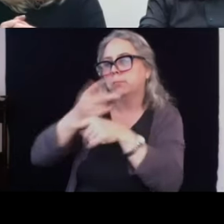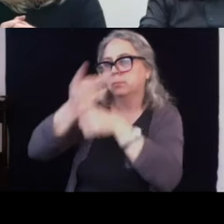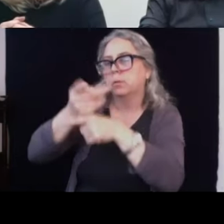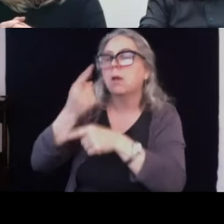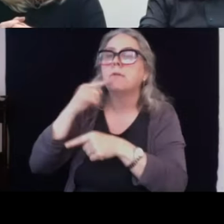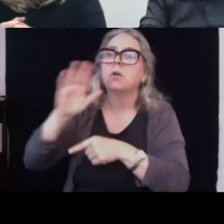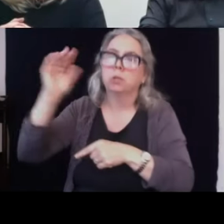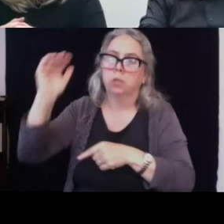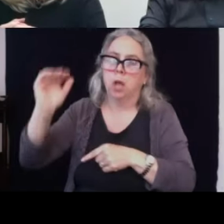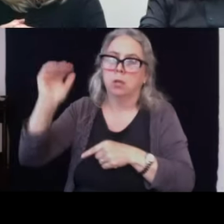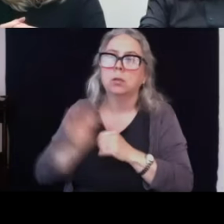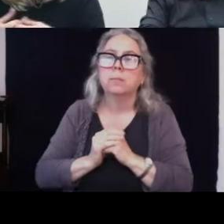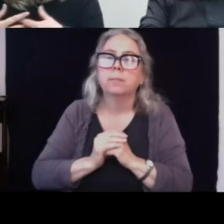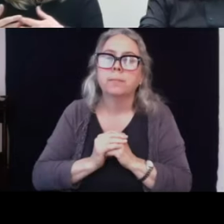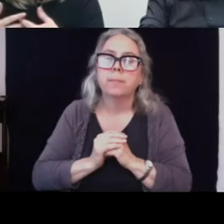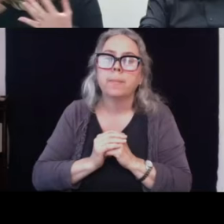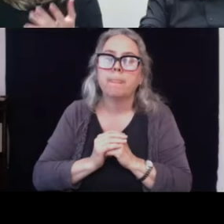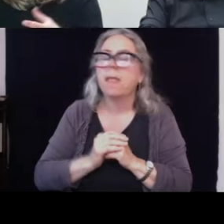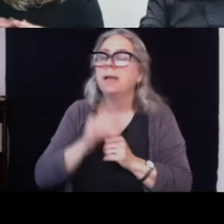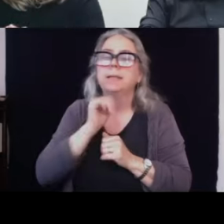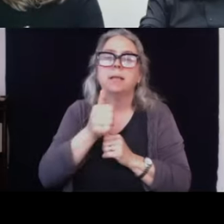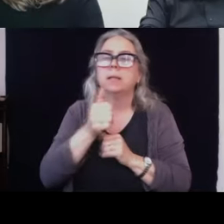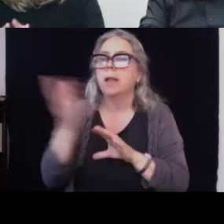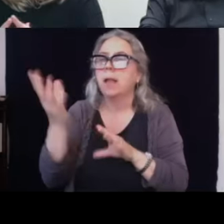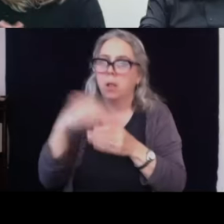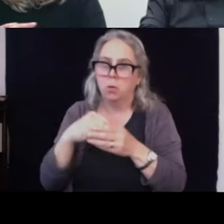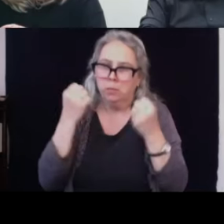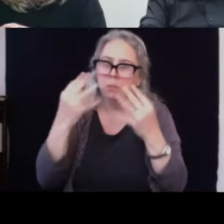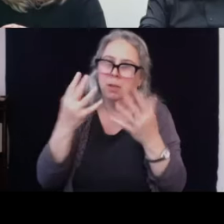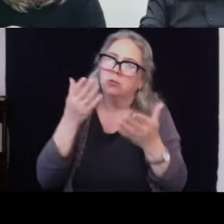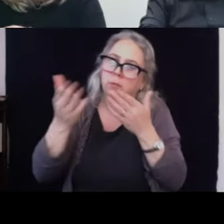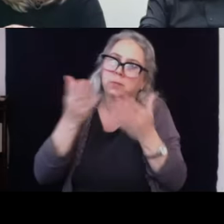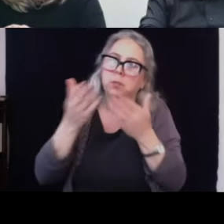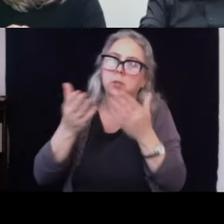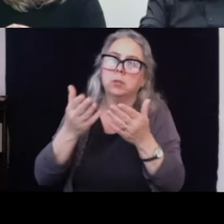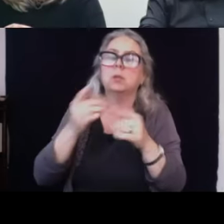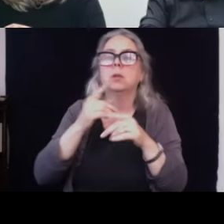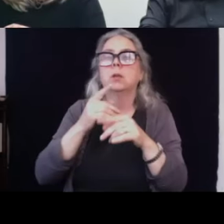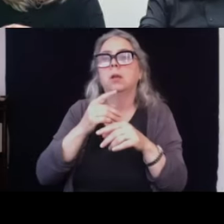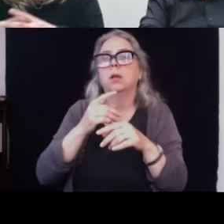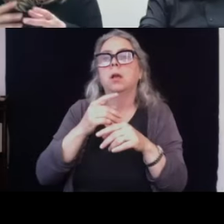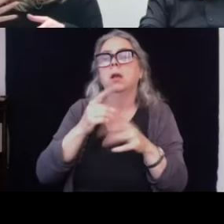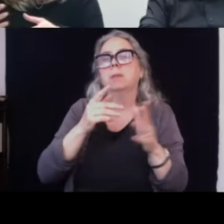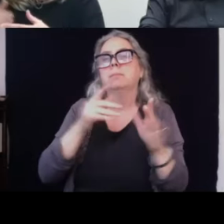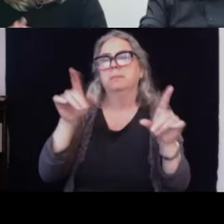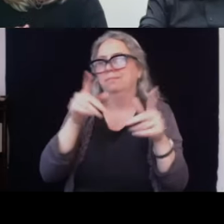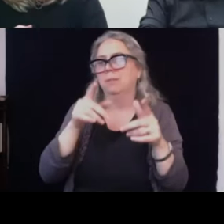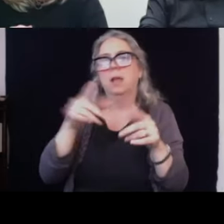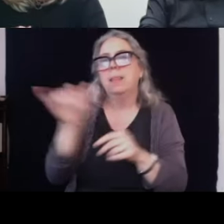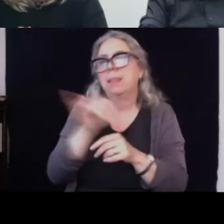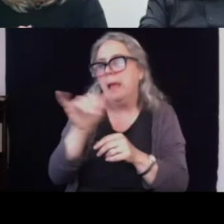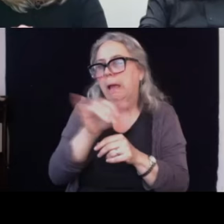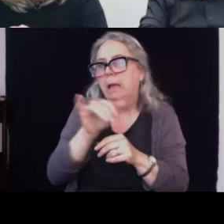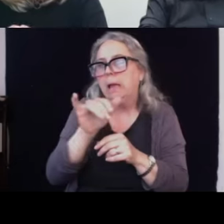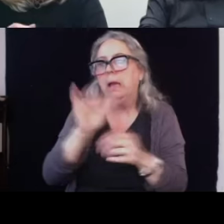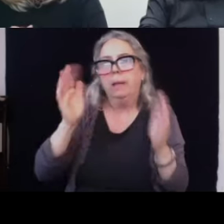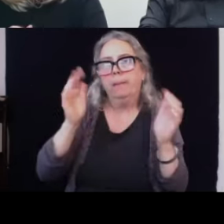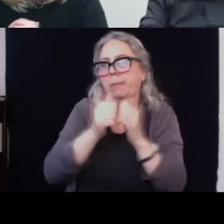child. It doesn't include as many services as 21 and not as